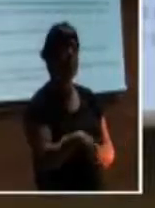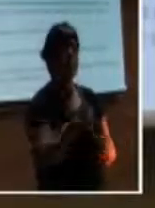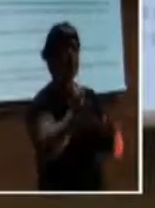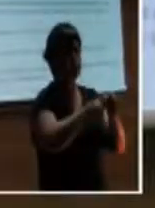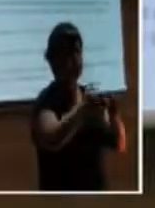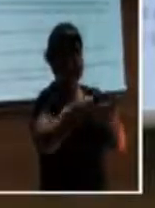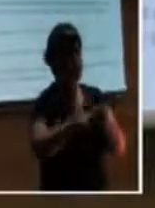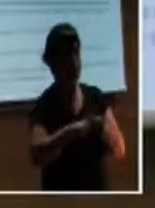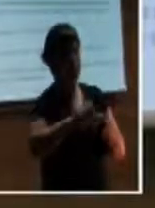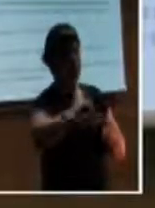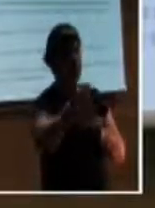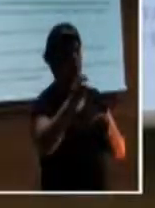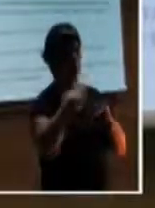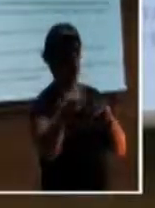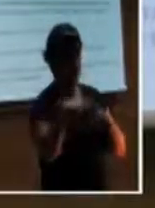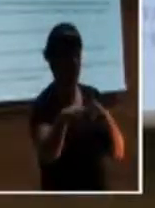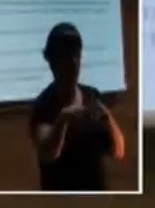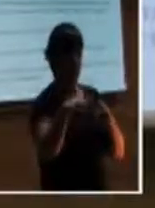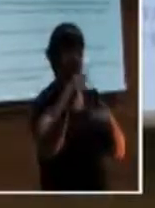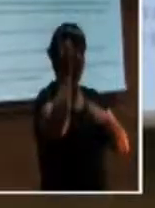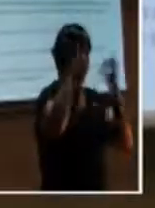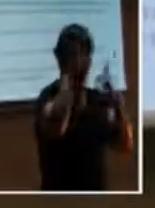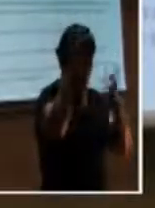want to influence the situation of